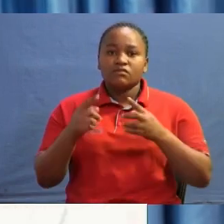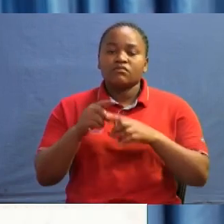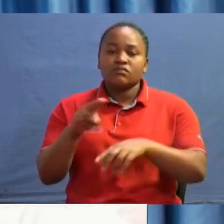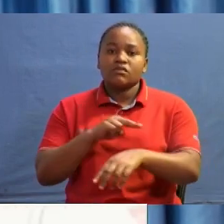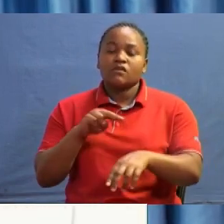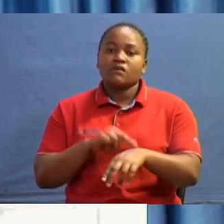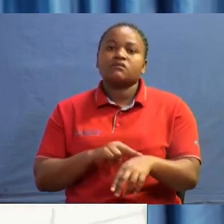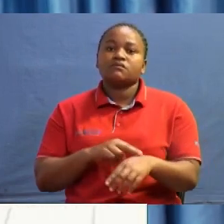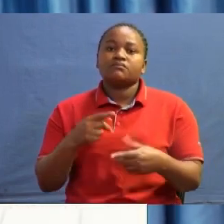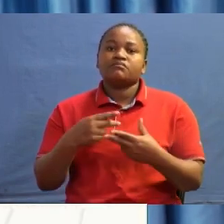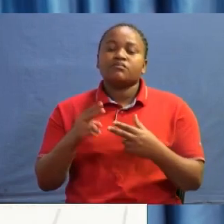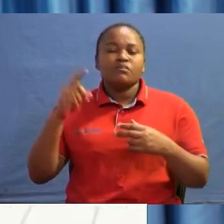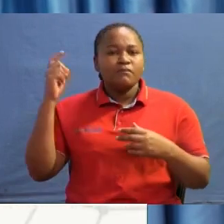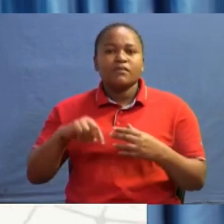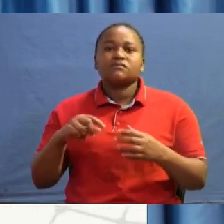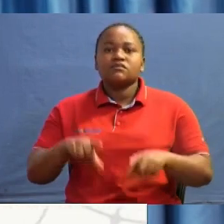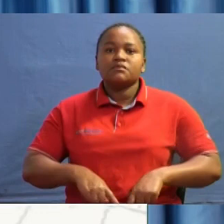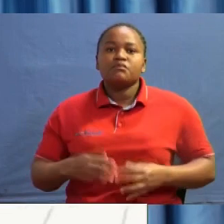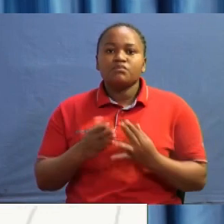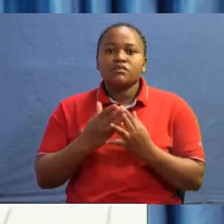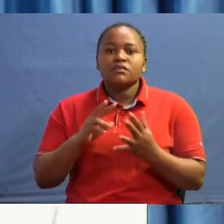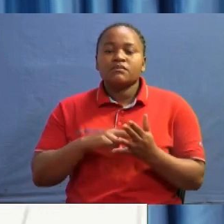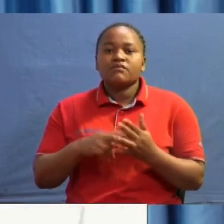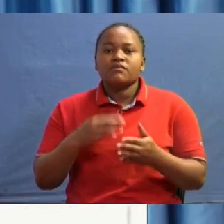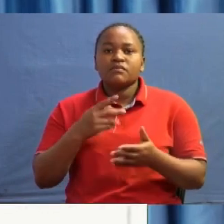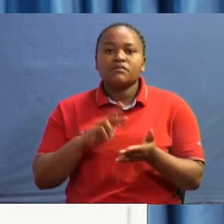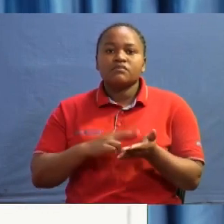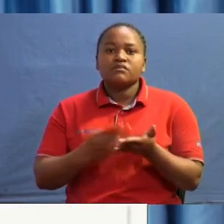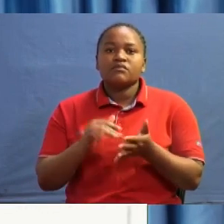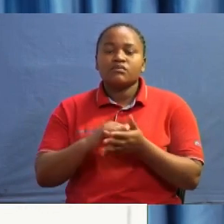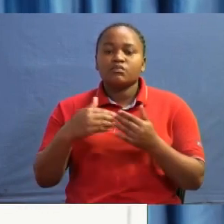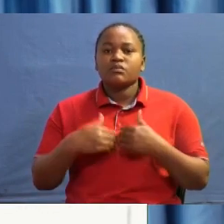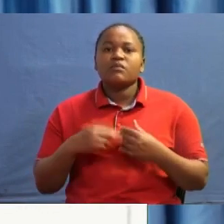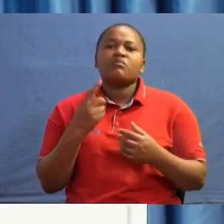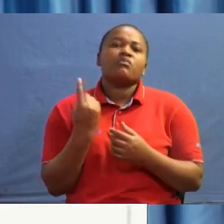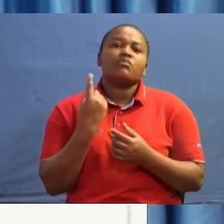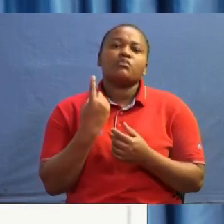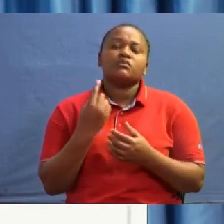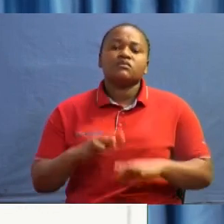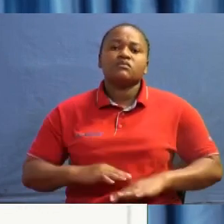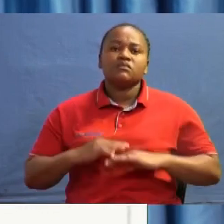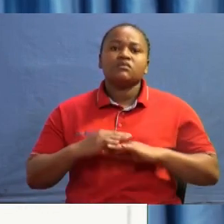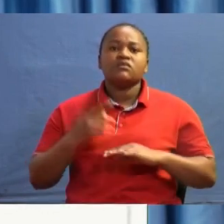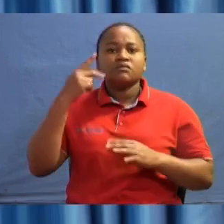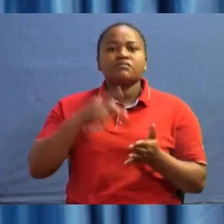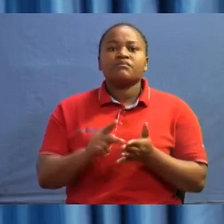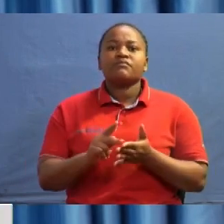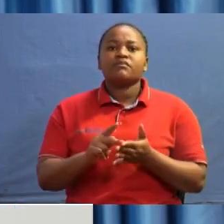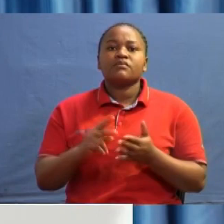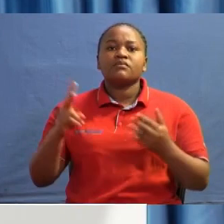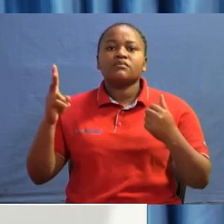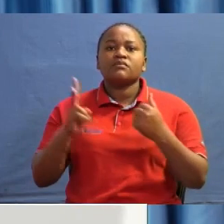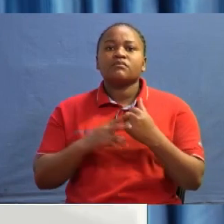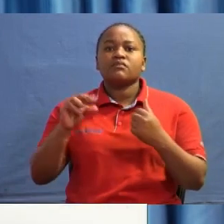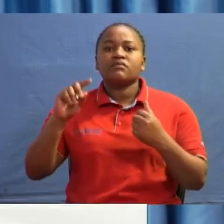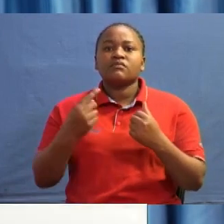nation, but we must live within our means. The resources we have are only sufficient to pay